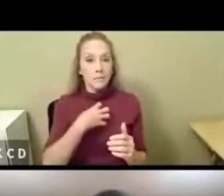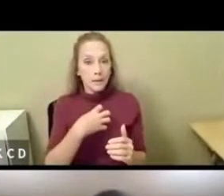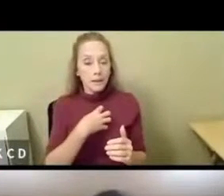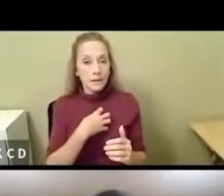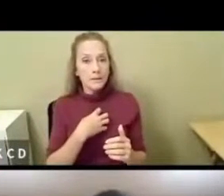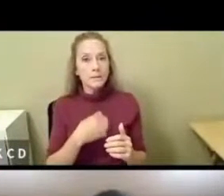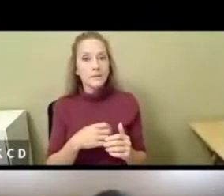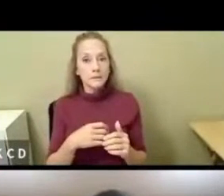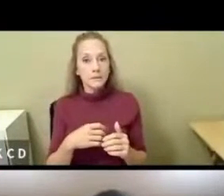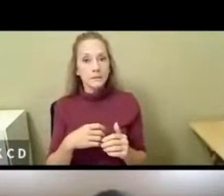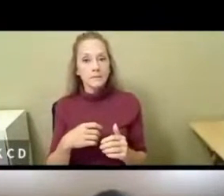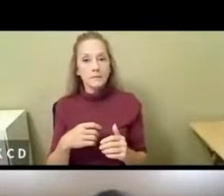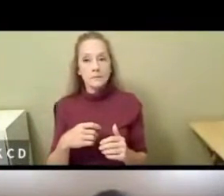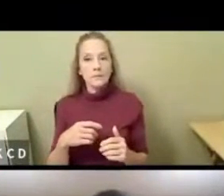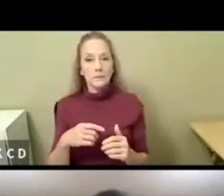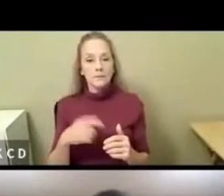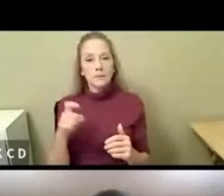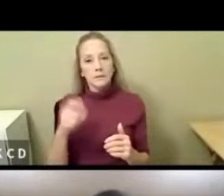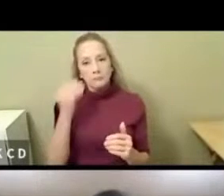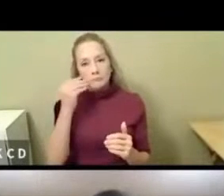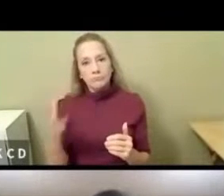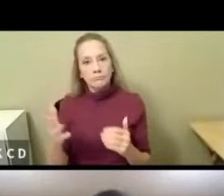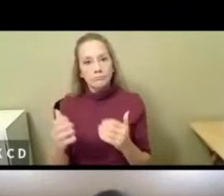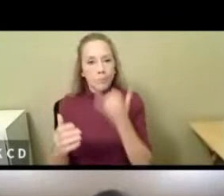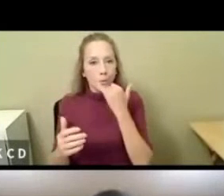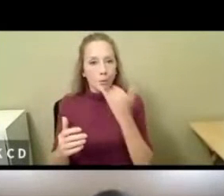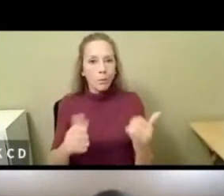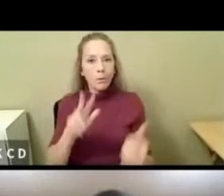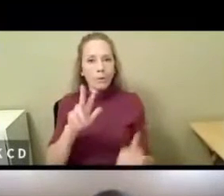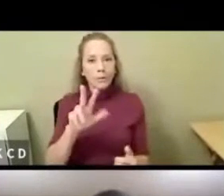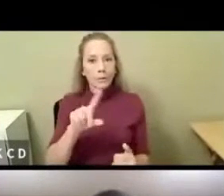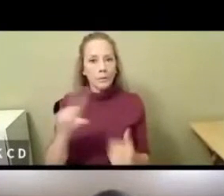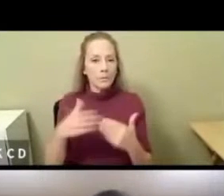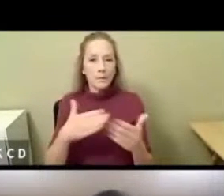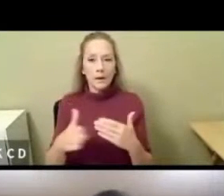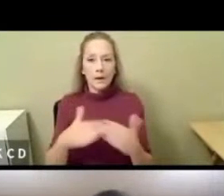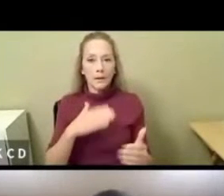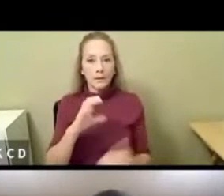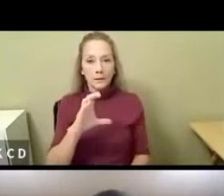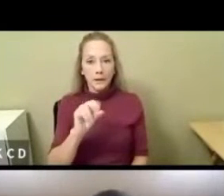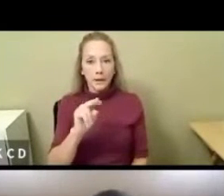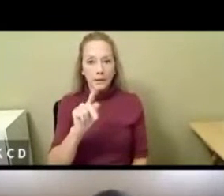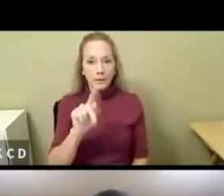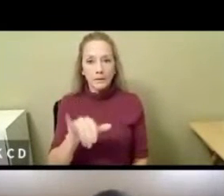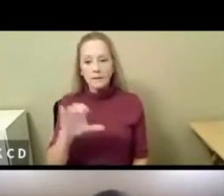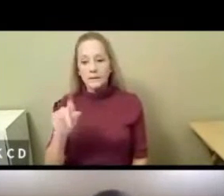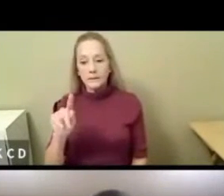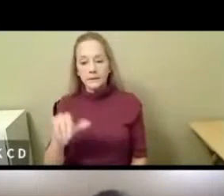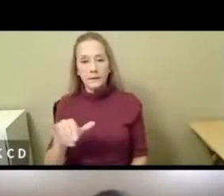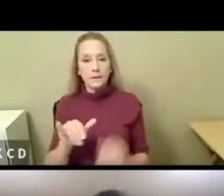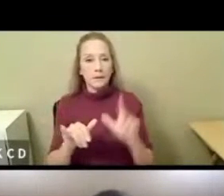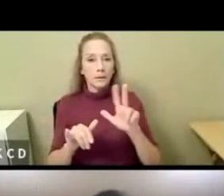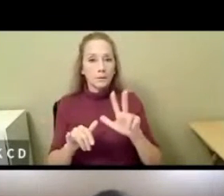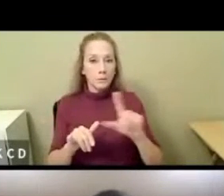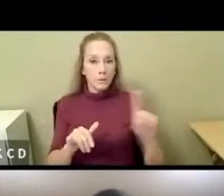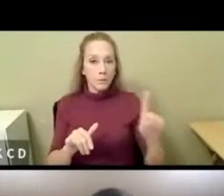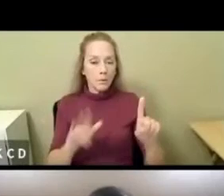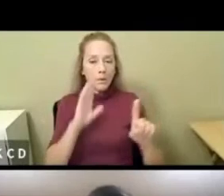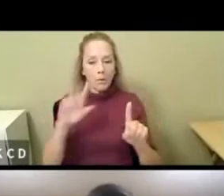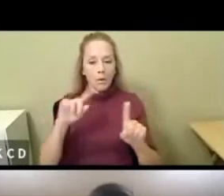they need to call 311, whether it's in the county or the city. 311 will route that to the right group to follow